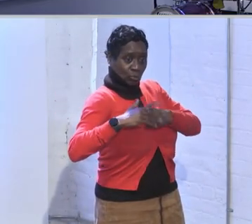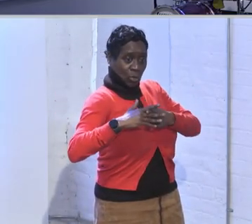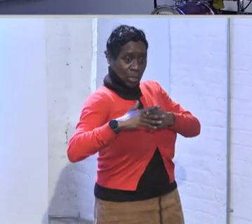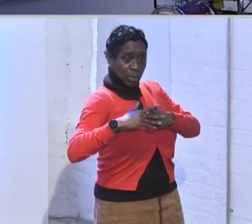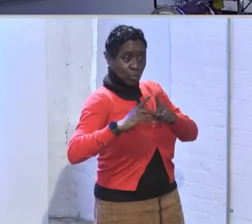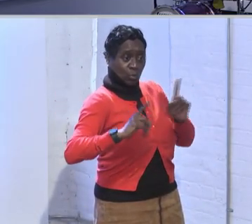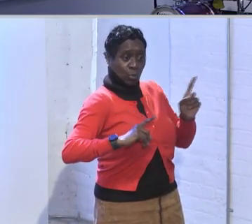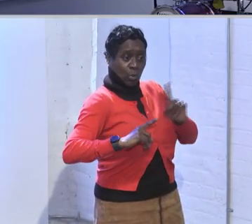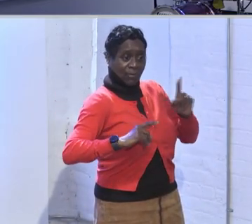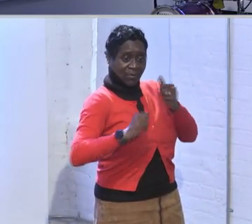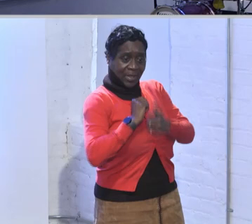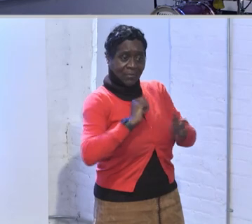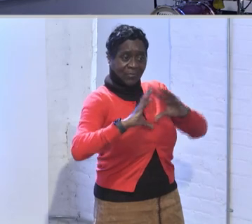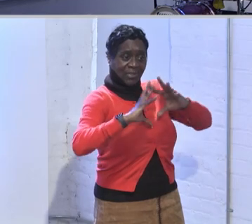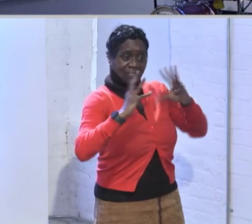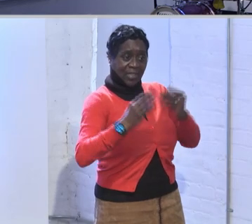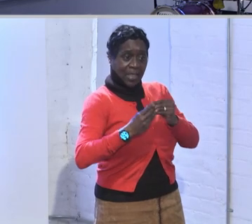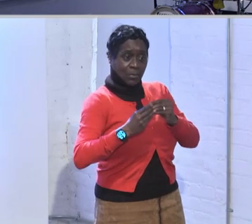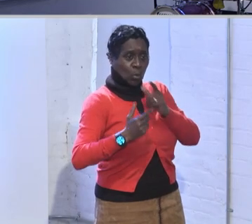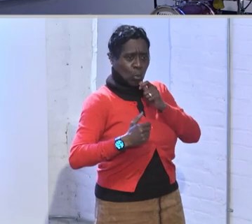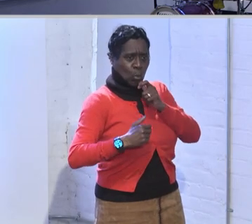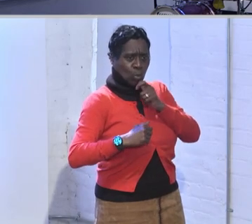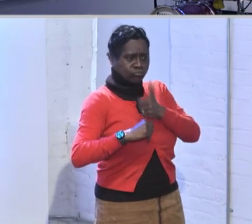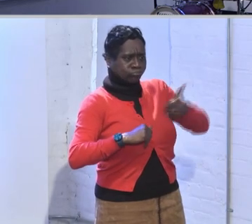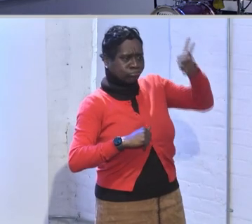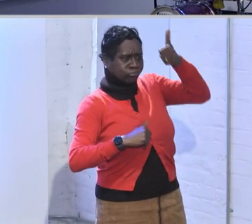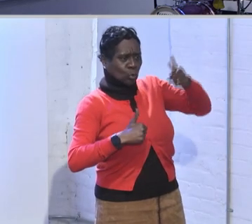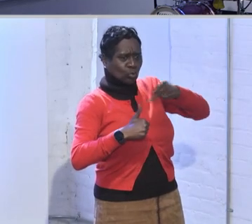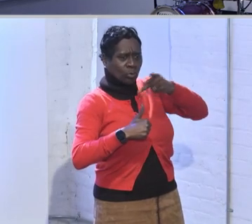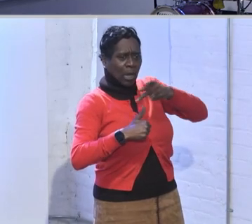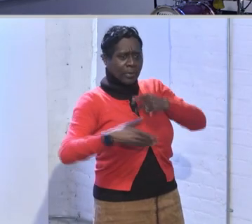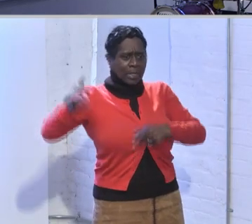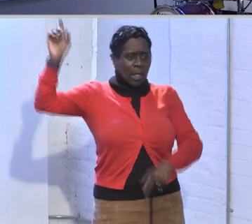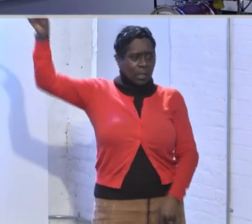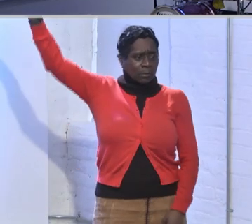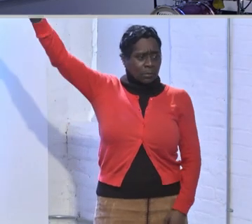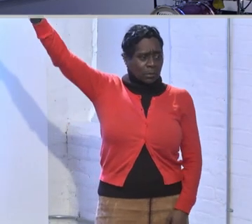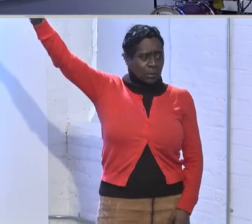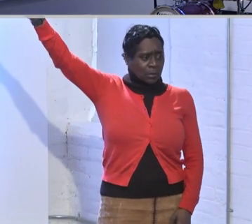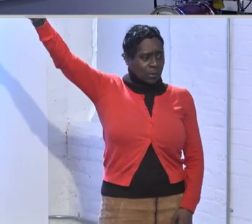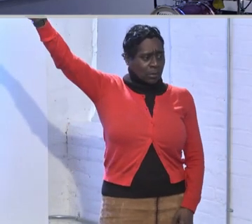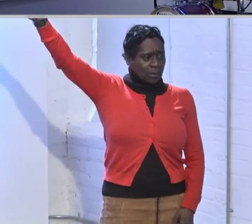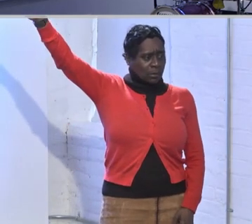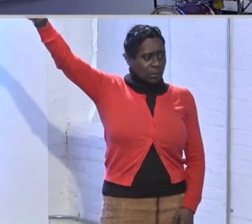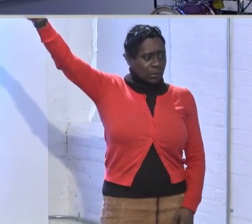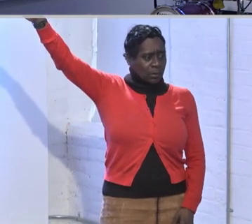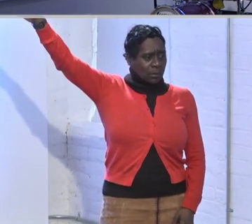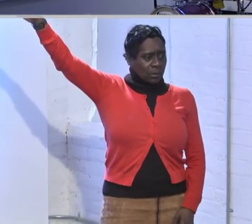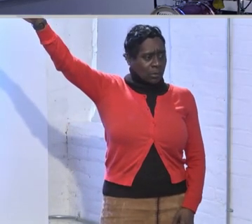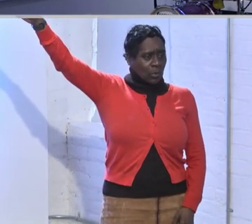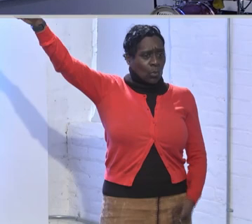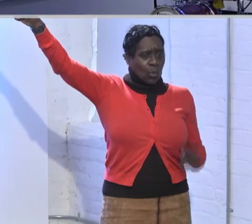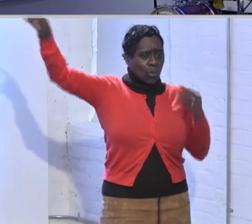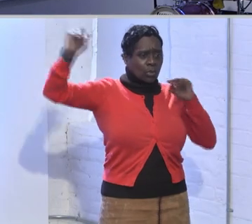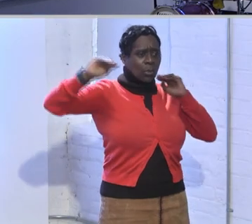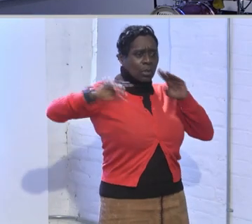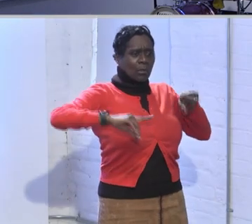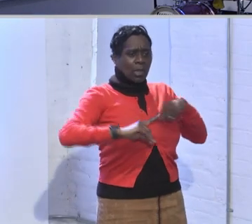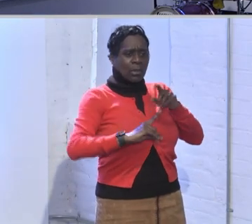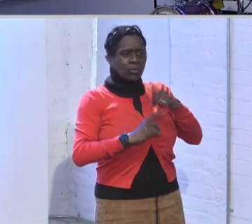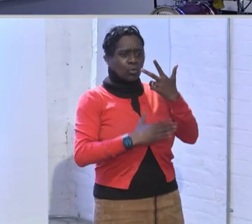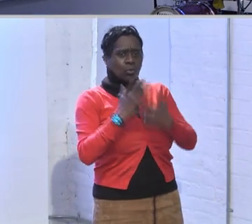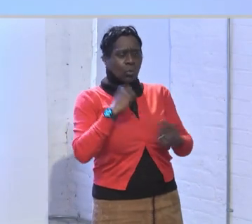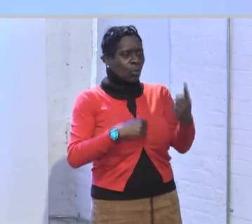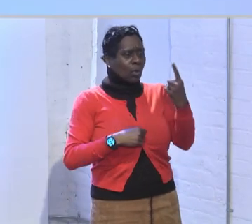starting point of every family should be God. God. And so when we talk about this, we're looking at the Trinity. One